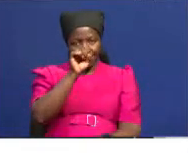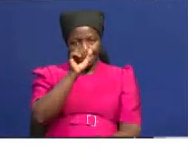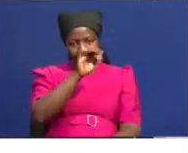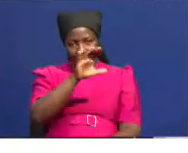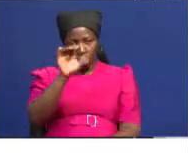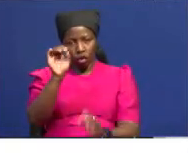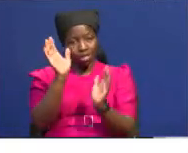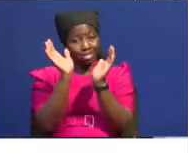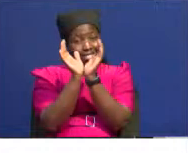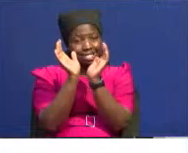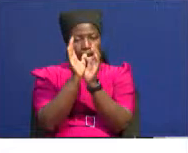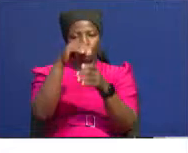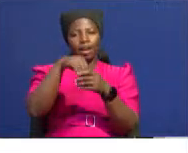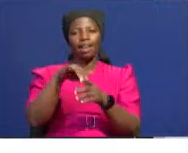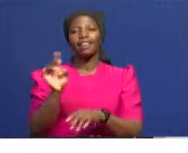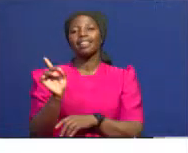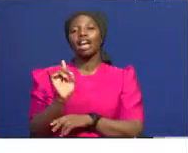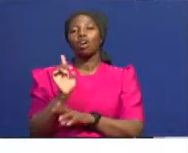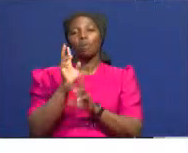in Nairobi. Let's take a look.